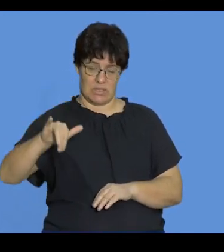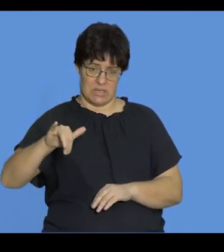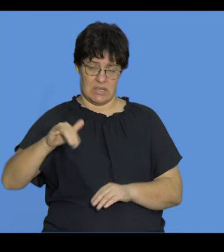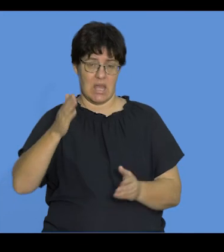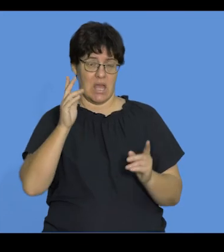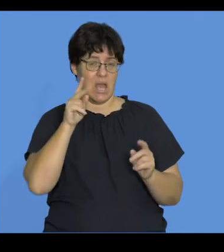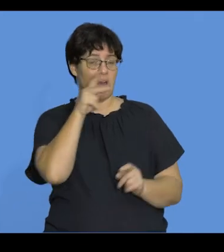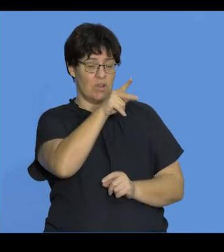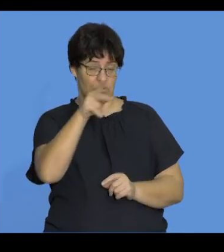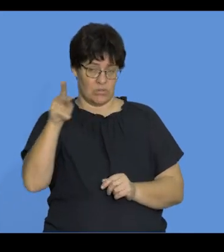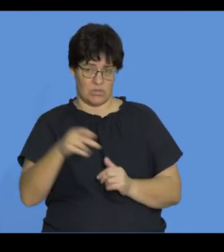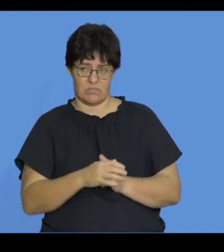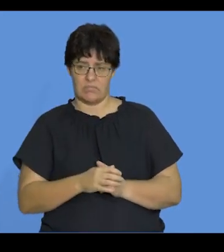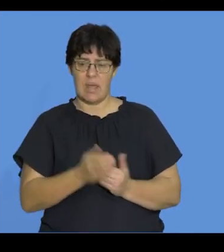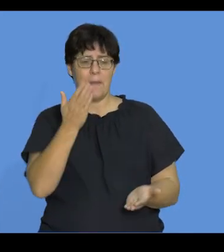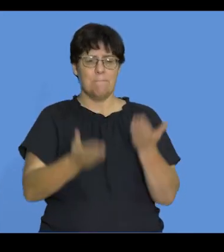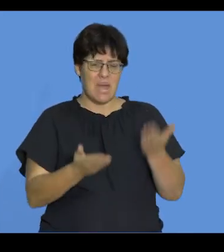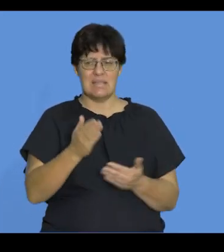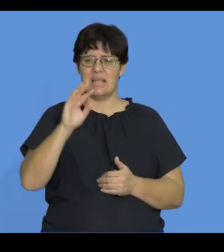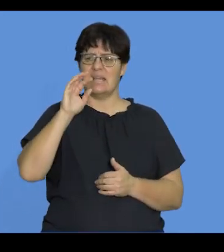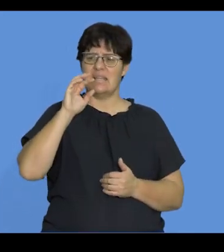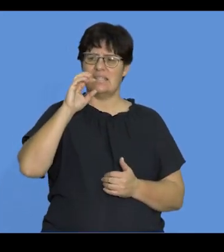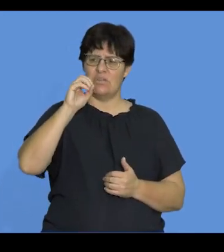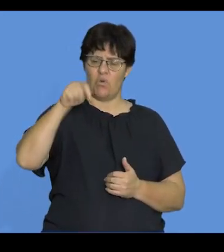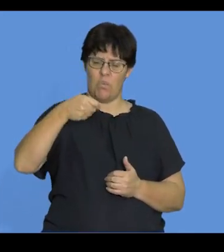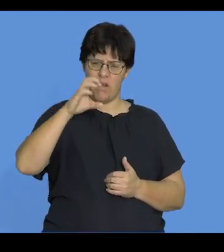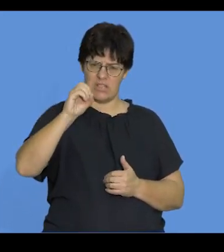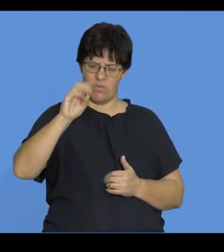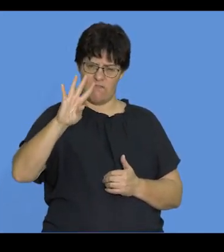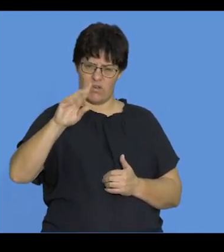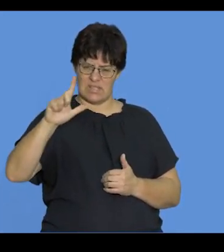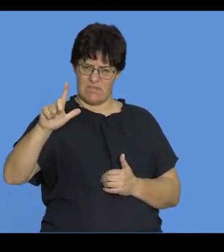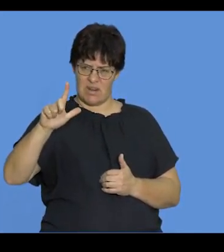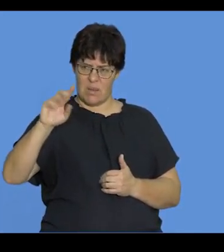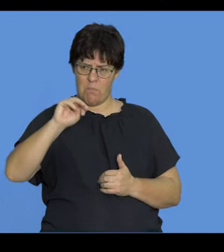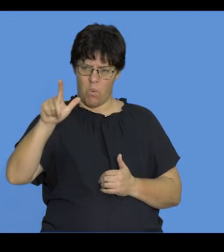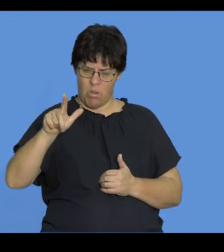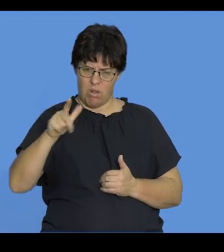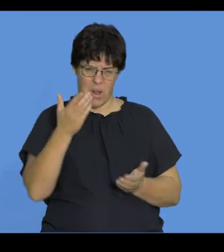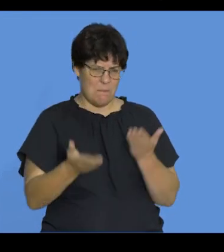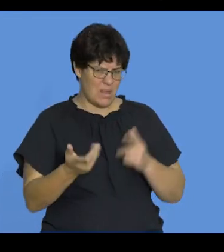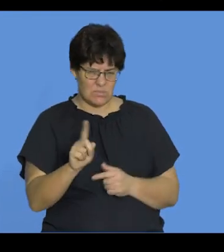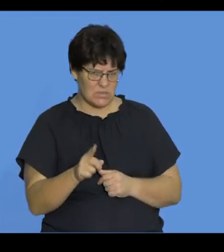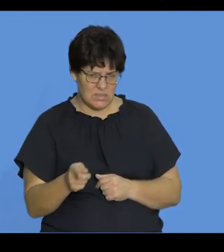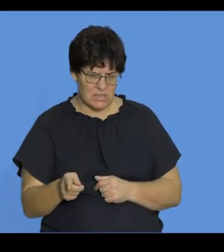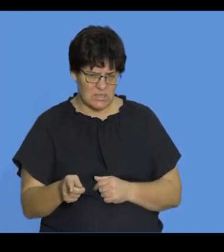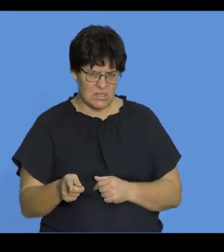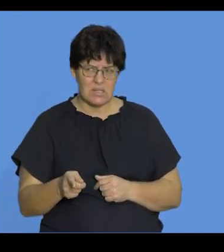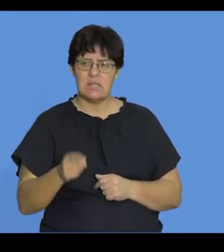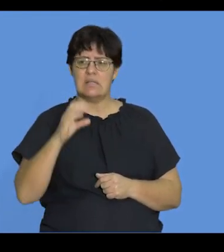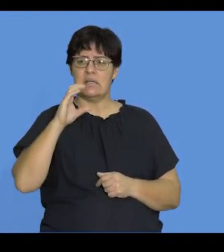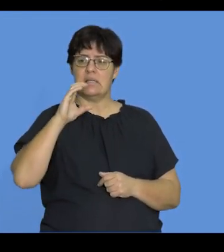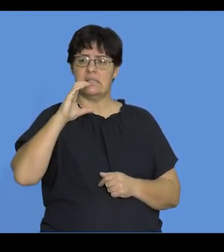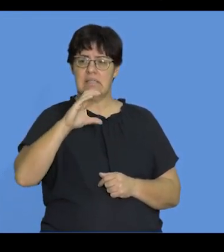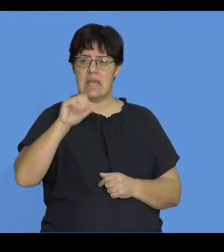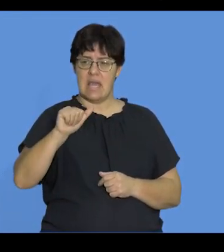okay, what's the mass of 0.047 moles of calcium carbonate? We would know that, again, the moles of